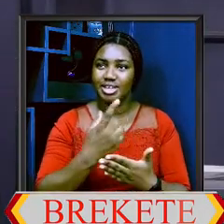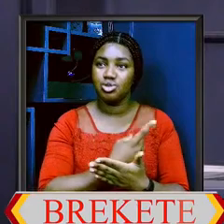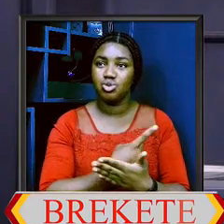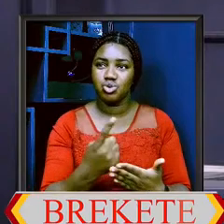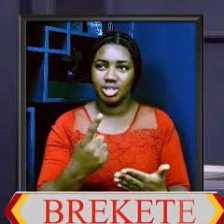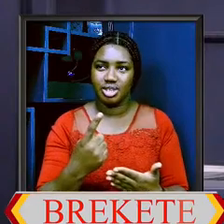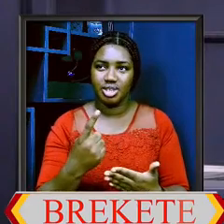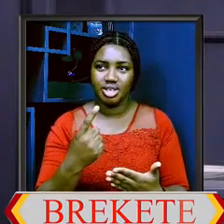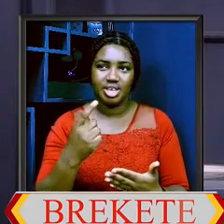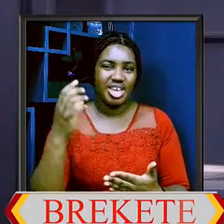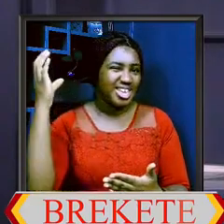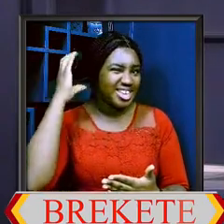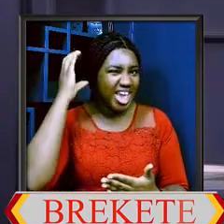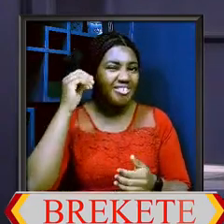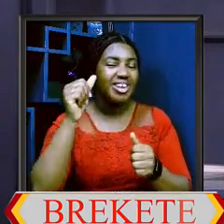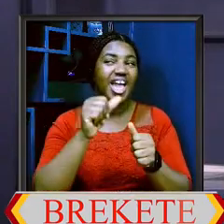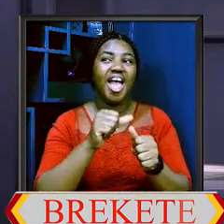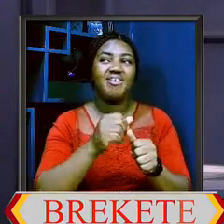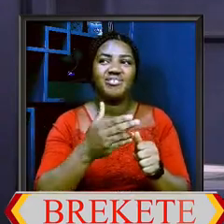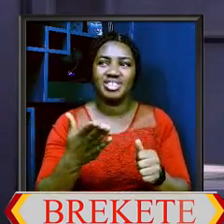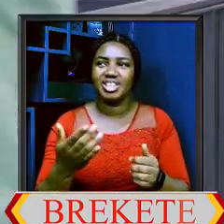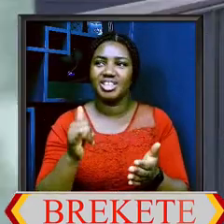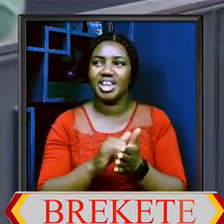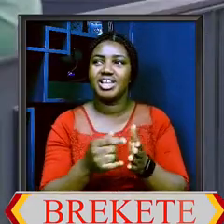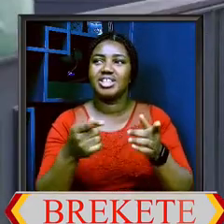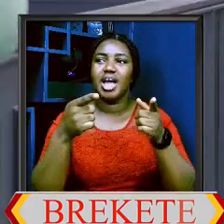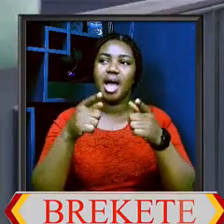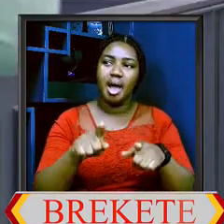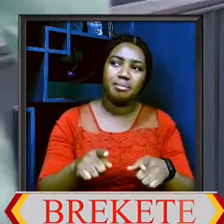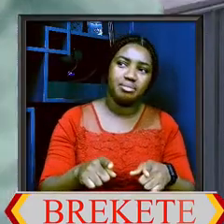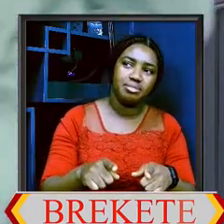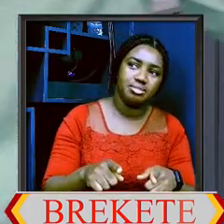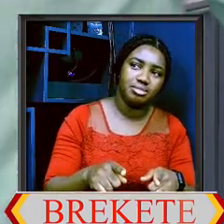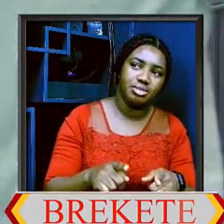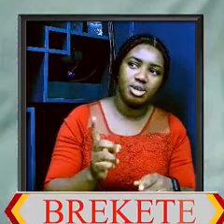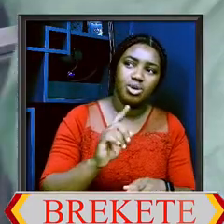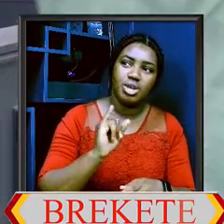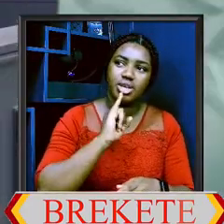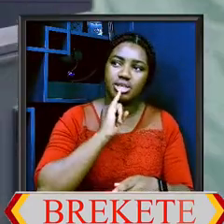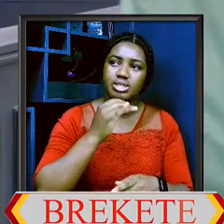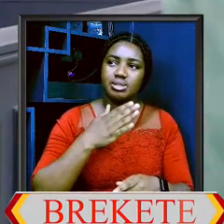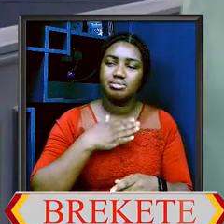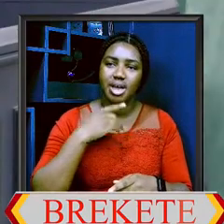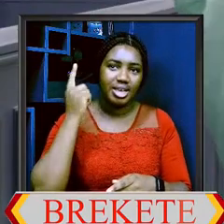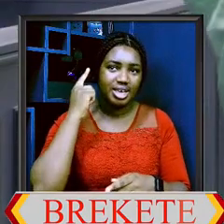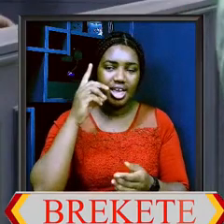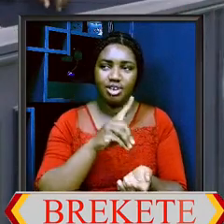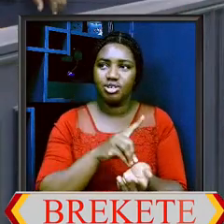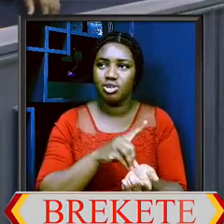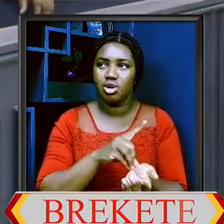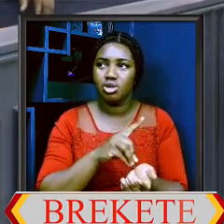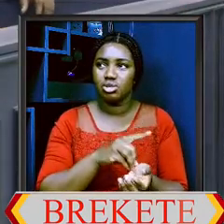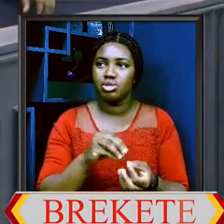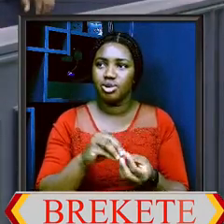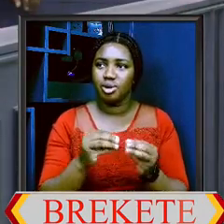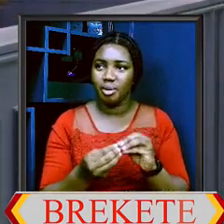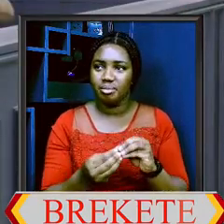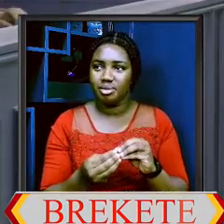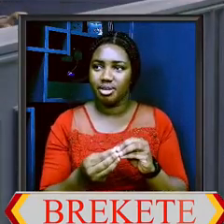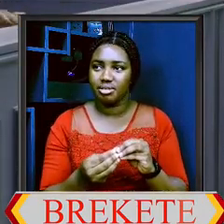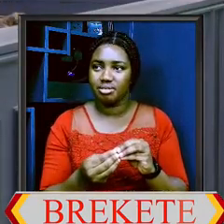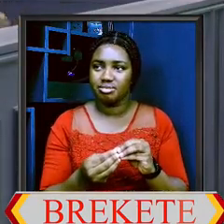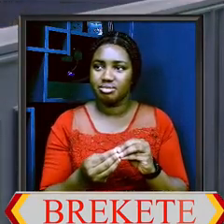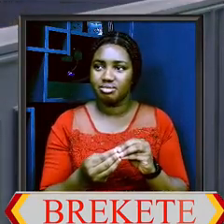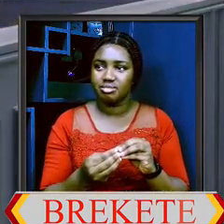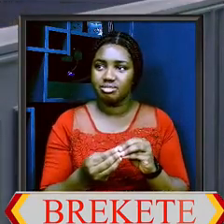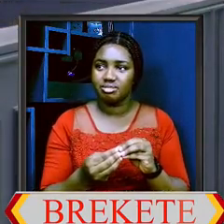of God hearing everything that where is my ear doctor's number my dear stand up please please